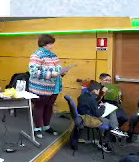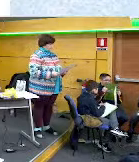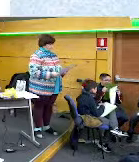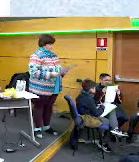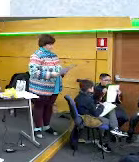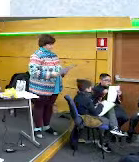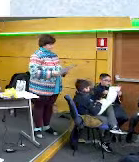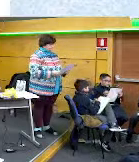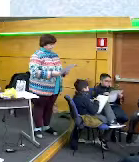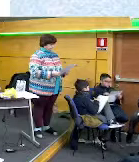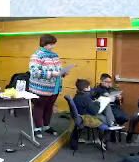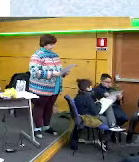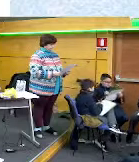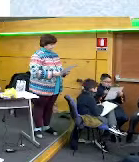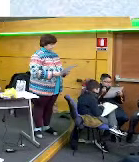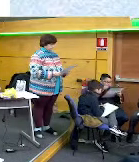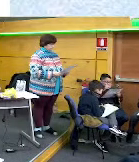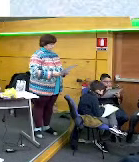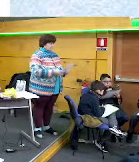about.